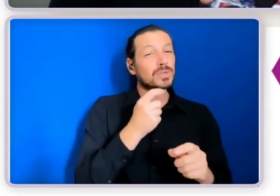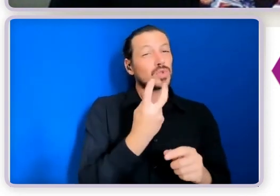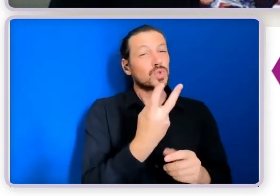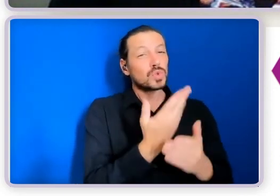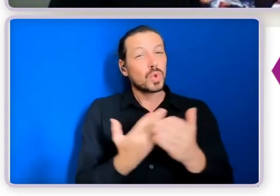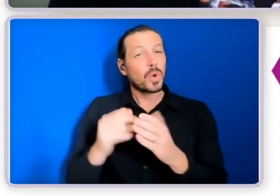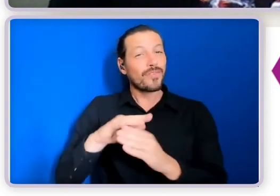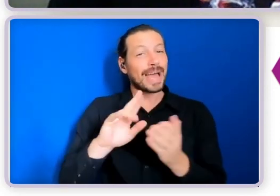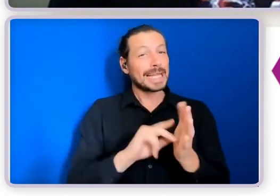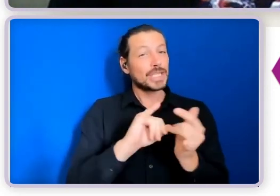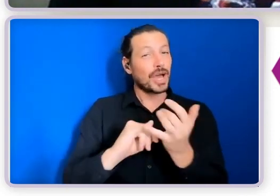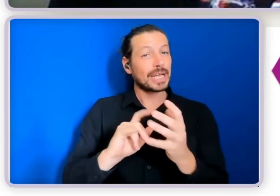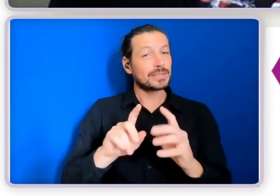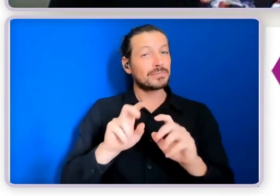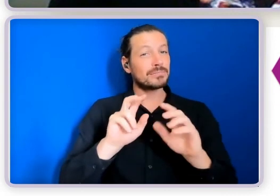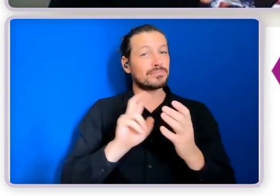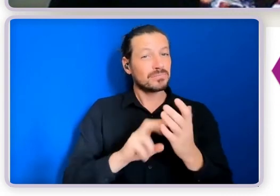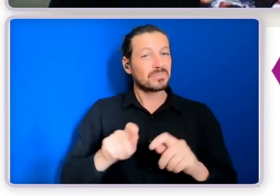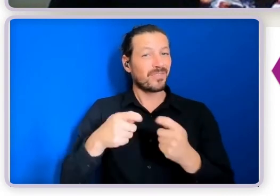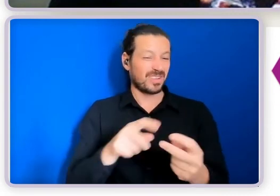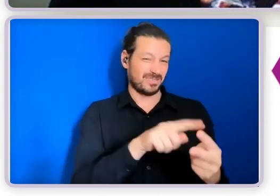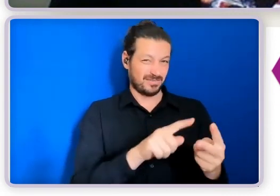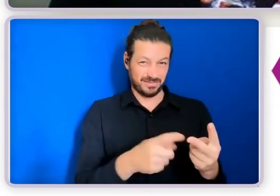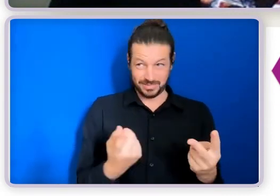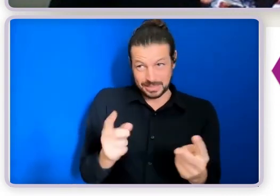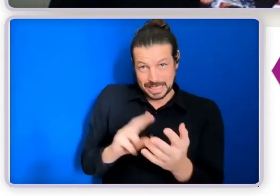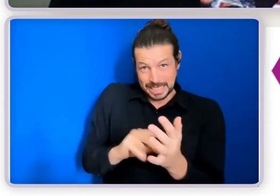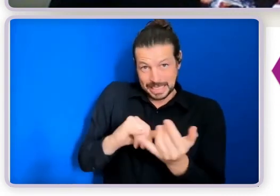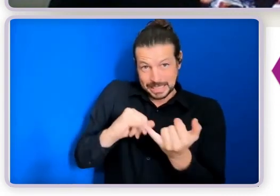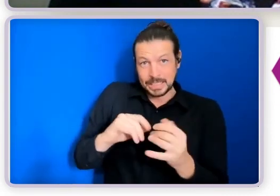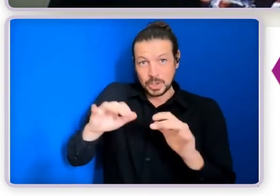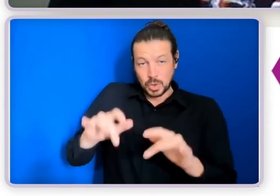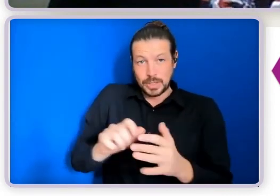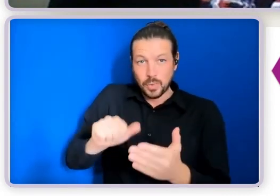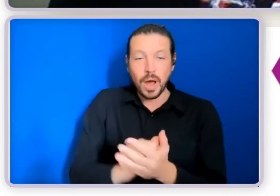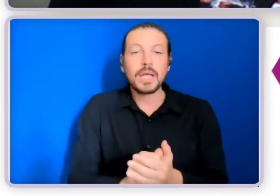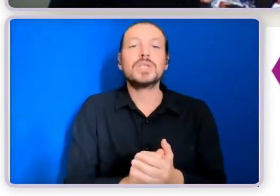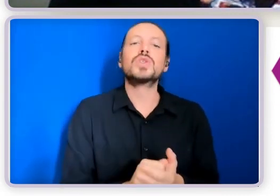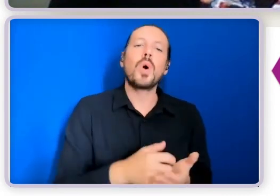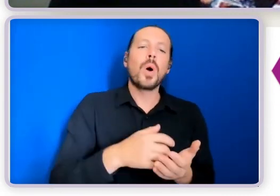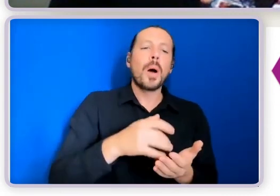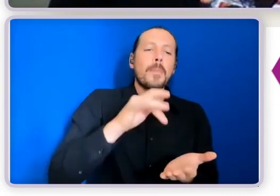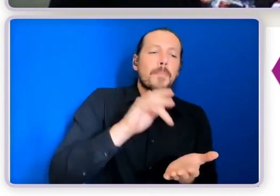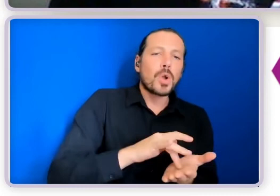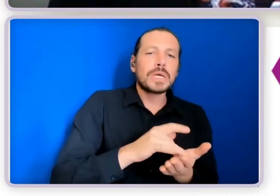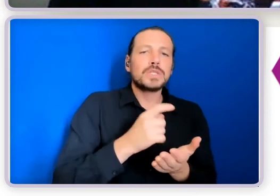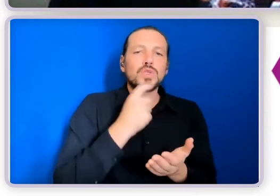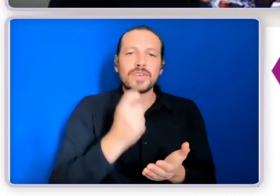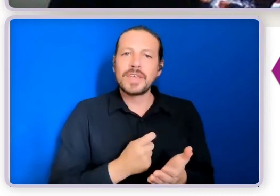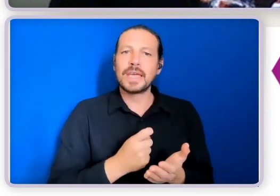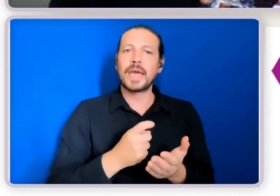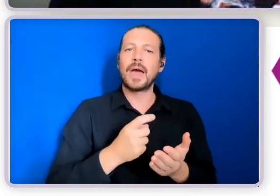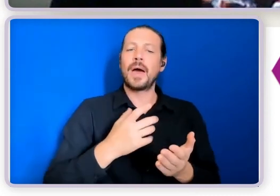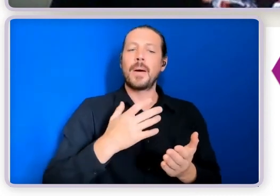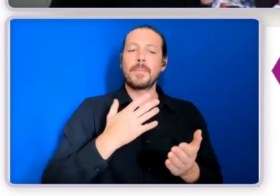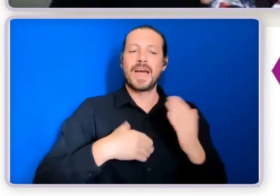say that for example, moderate to severe behaviours of concern, the minimum qualification should be a board certified